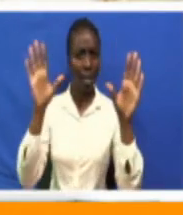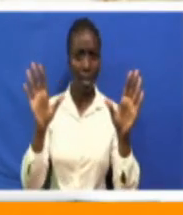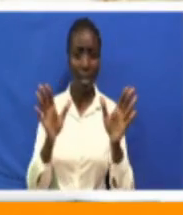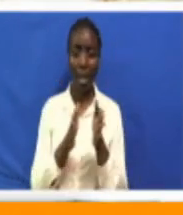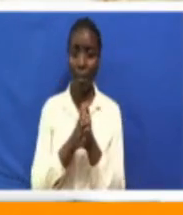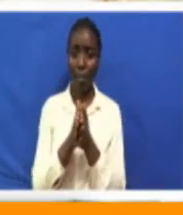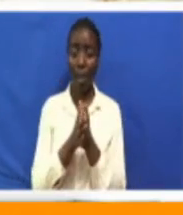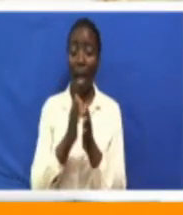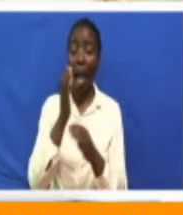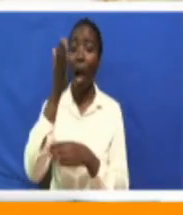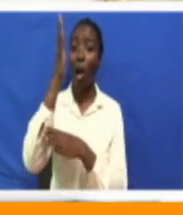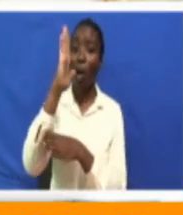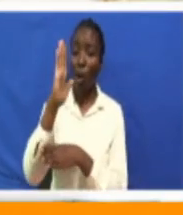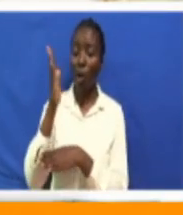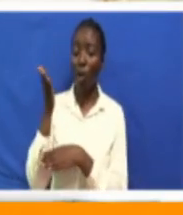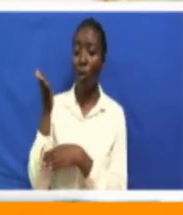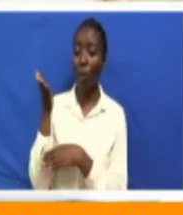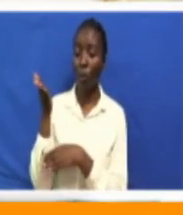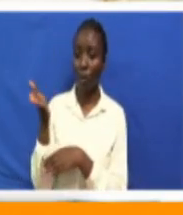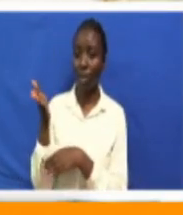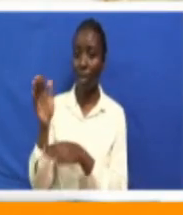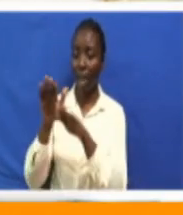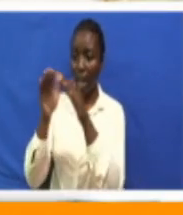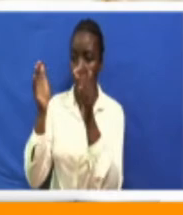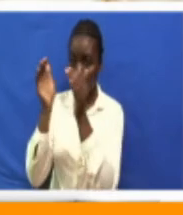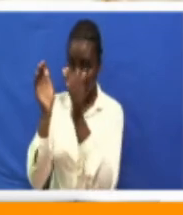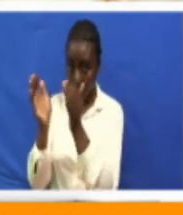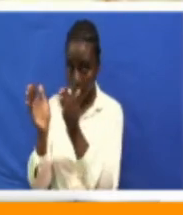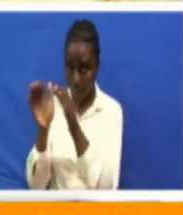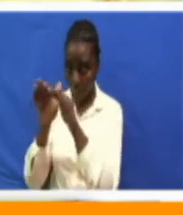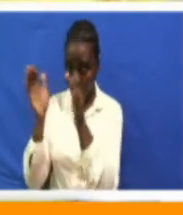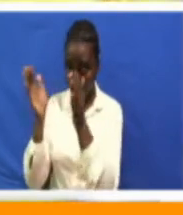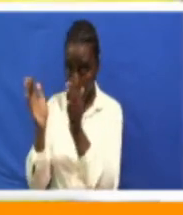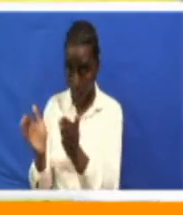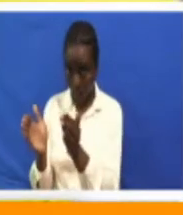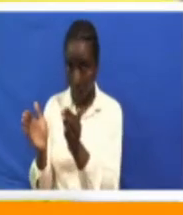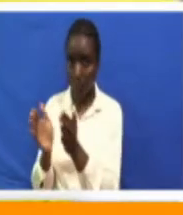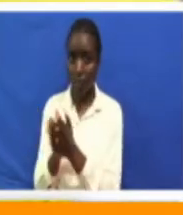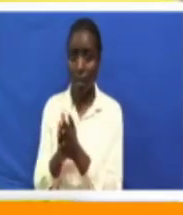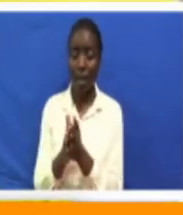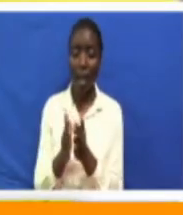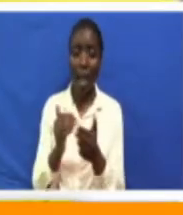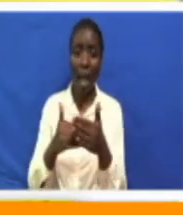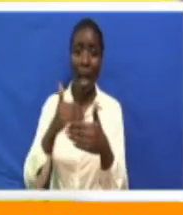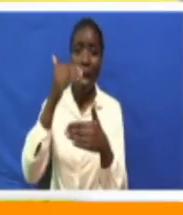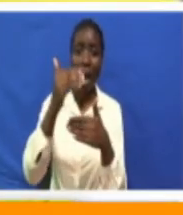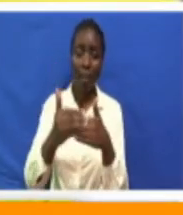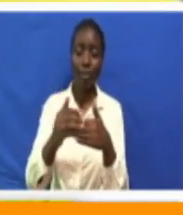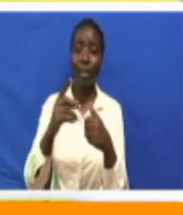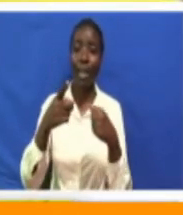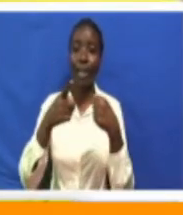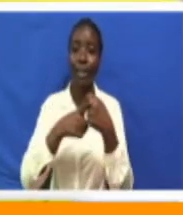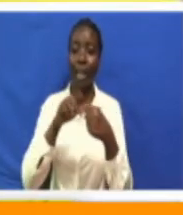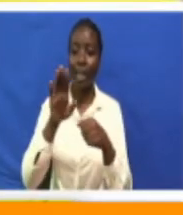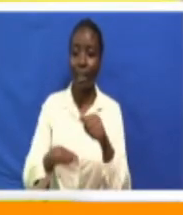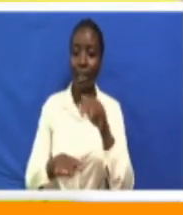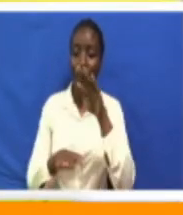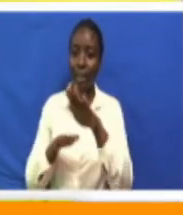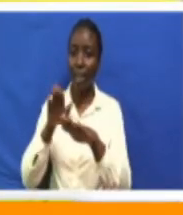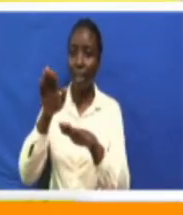God was present in the ark after every six steps of the procession